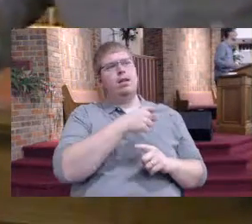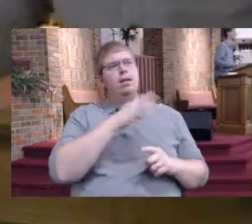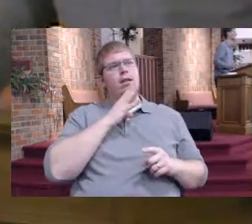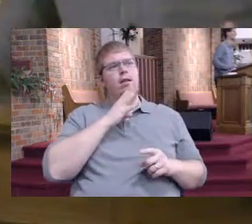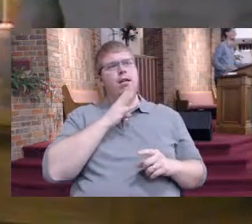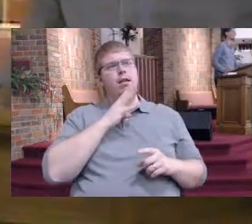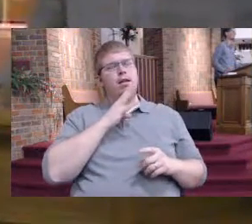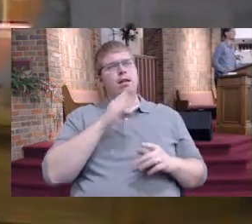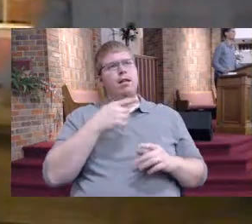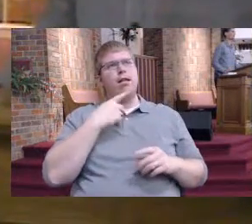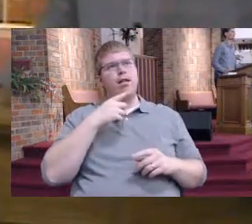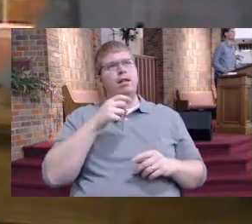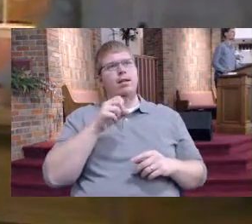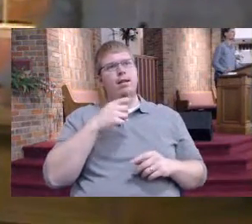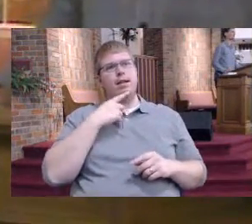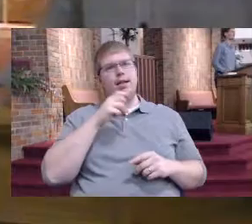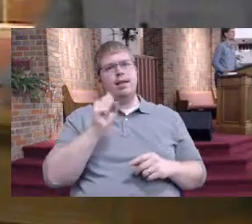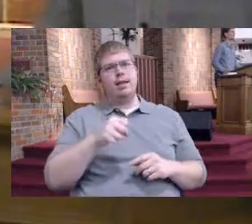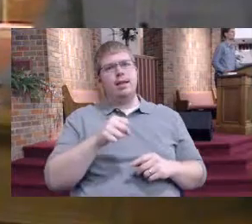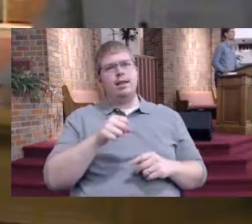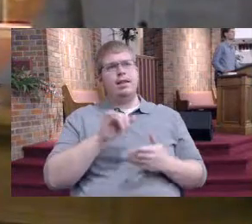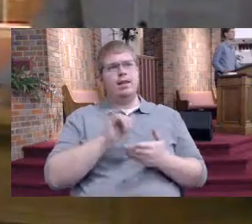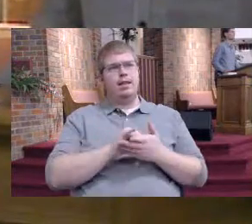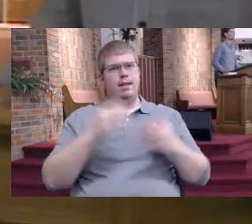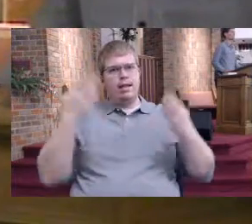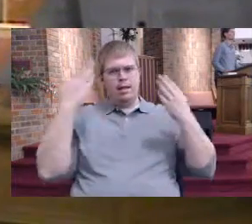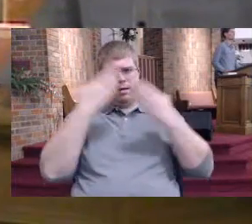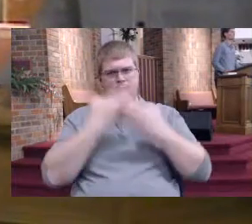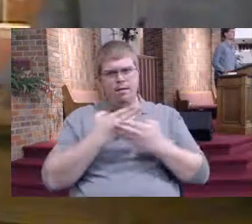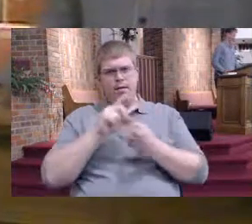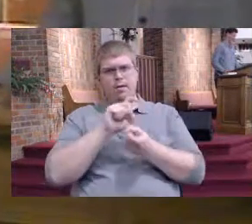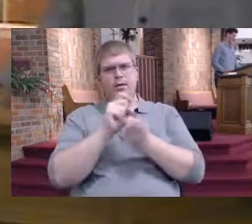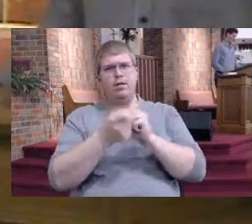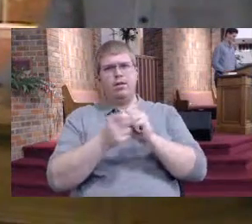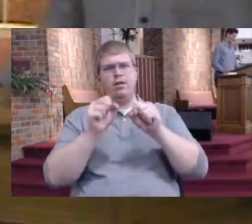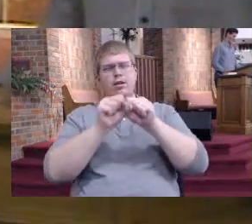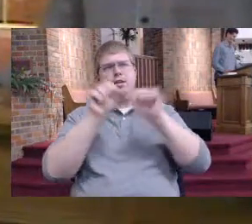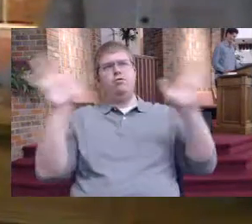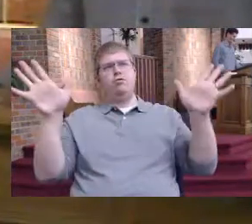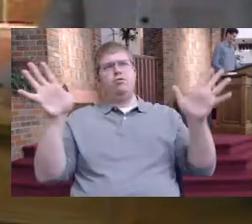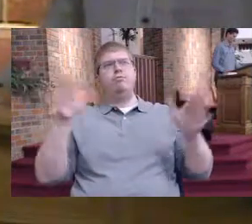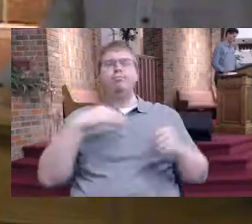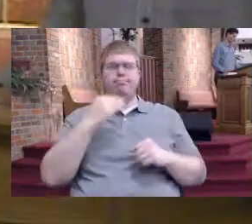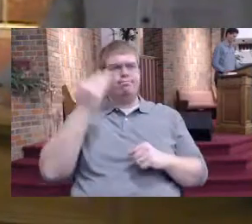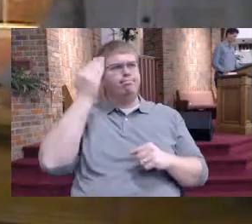language, you can tell that the Holy Spirit is working there. And so we praise God for that.